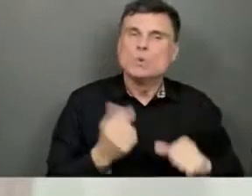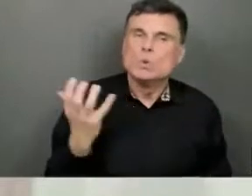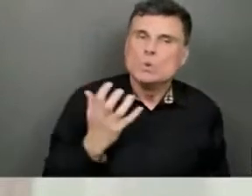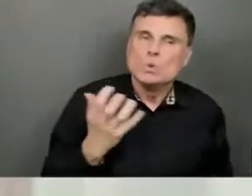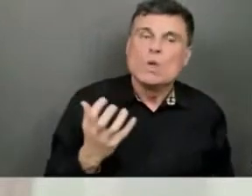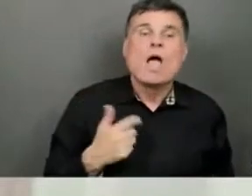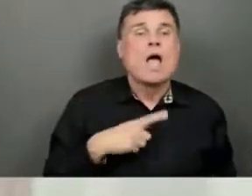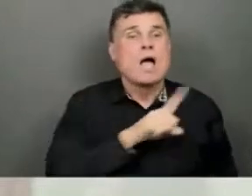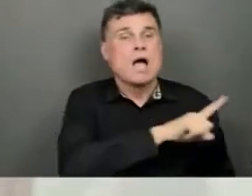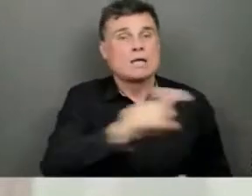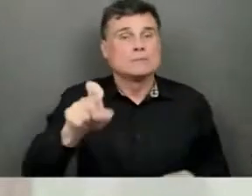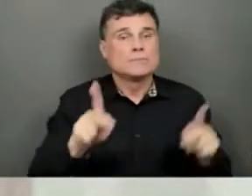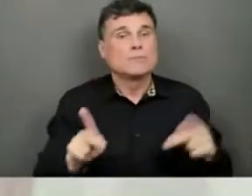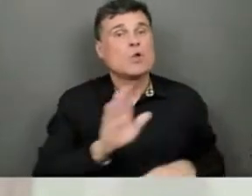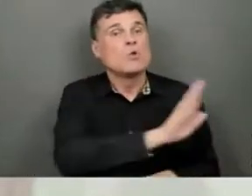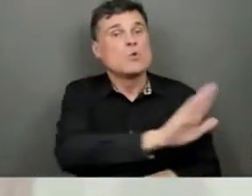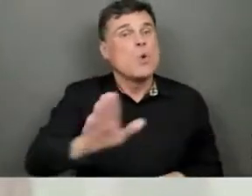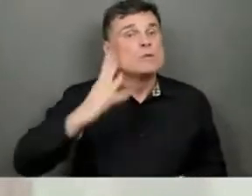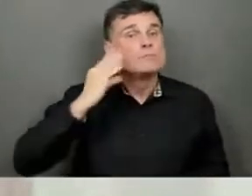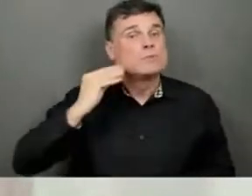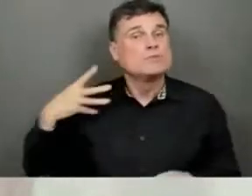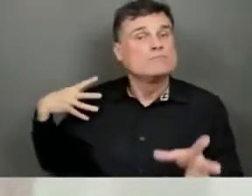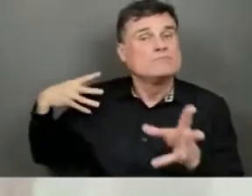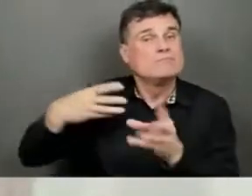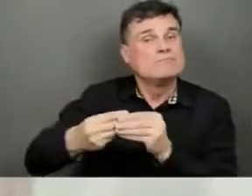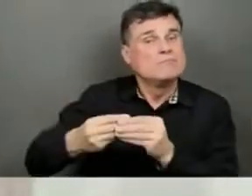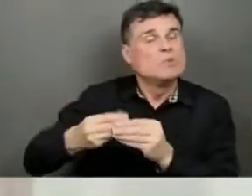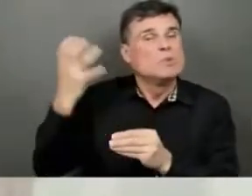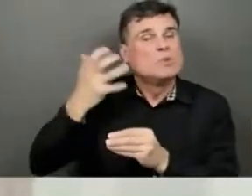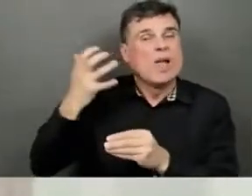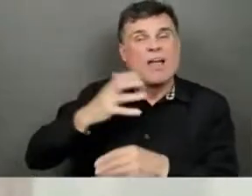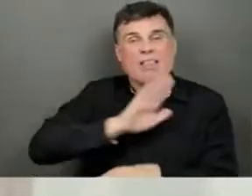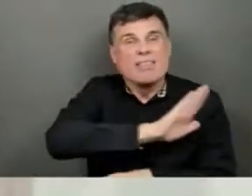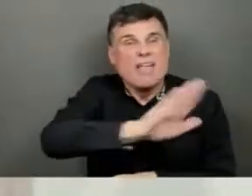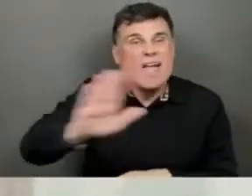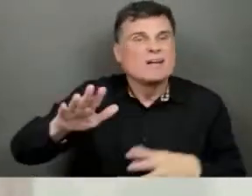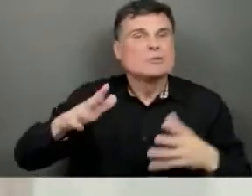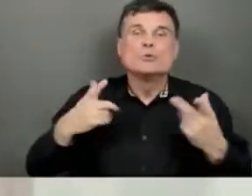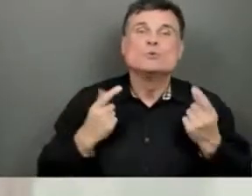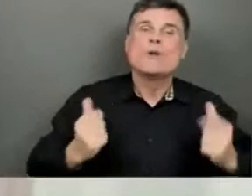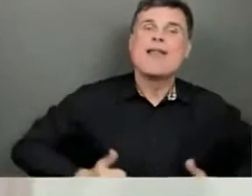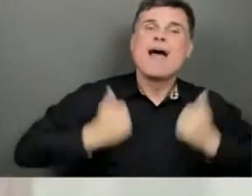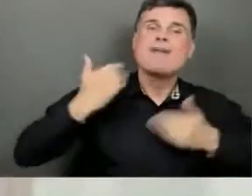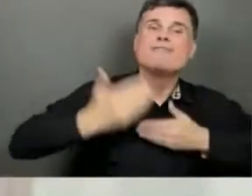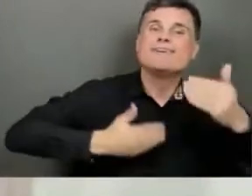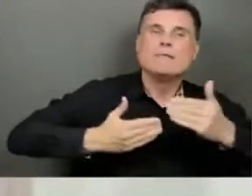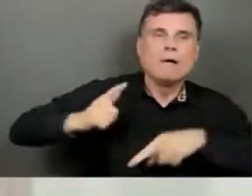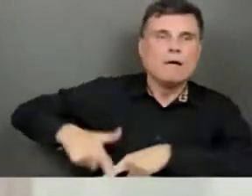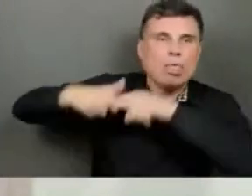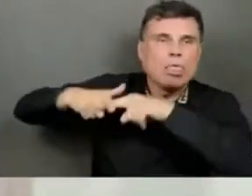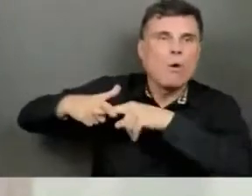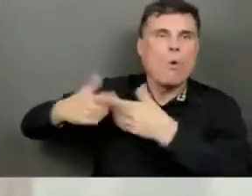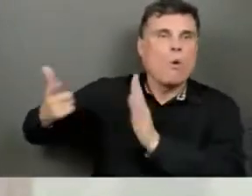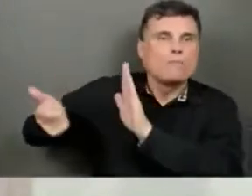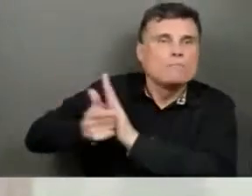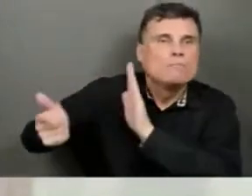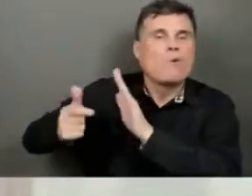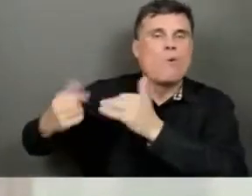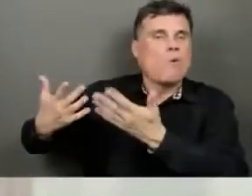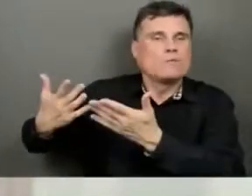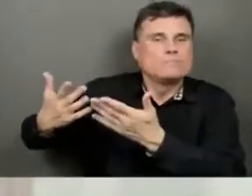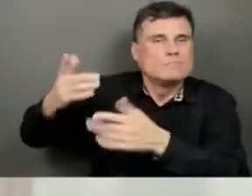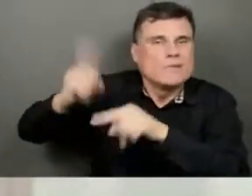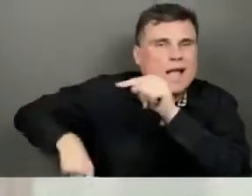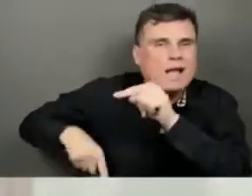grateful to everyone who did their part to support and care for each other, including following public health advice and